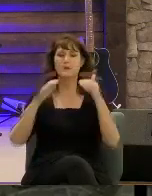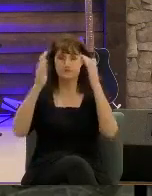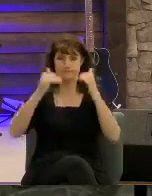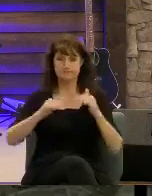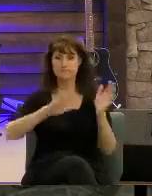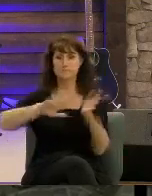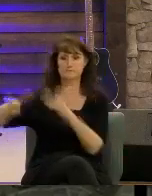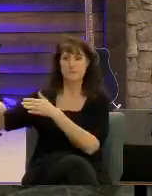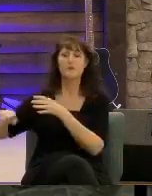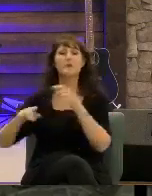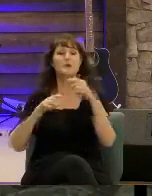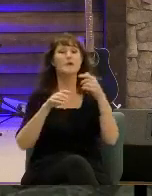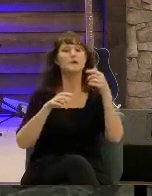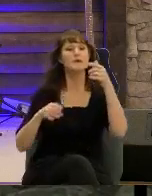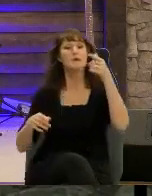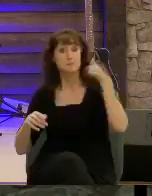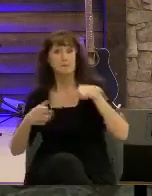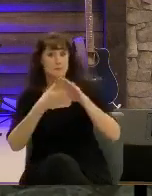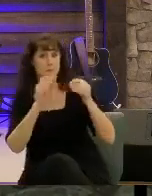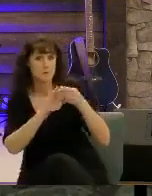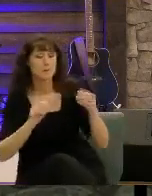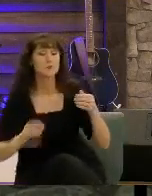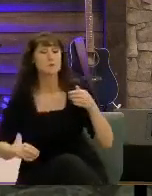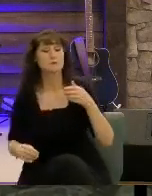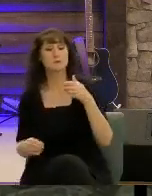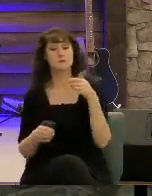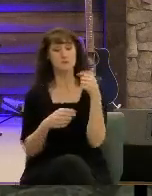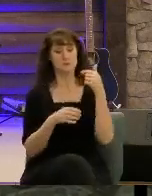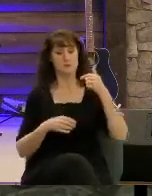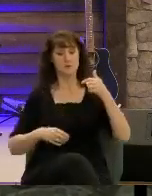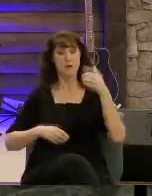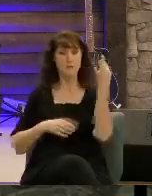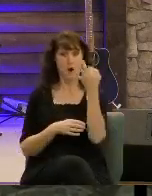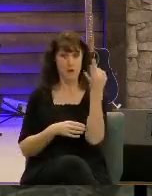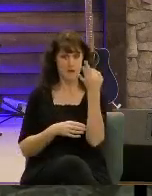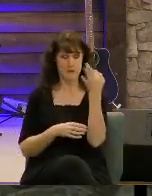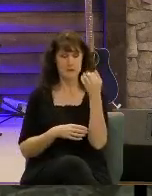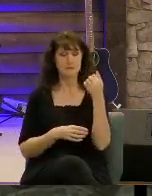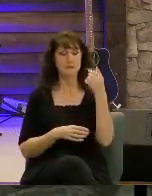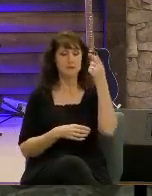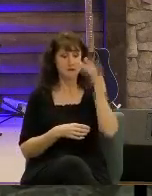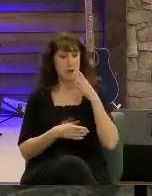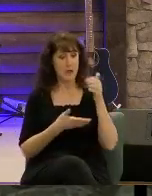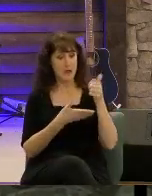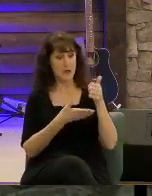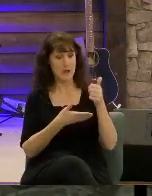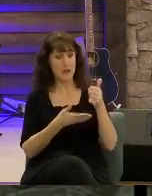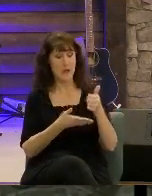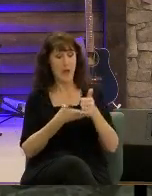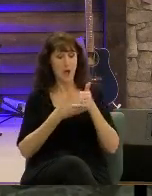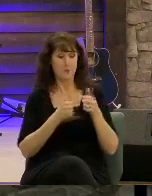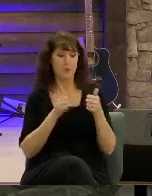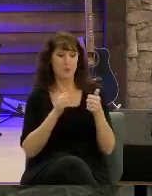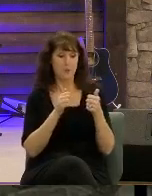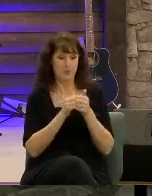God blessed me to close a pretty good sized real estate transaction this week. And it was a blessing. It was a blessing. We like to go out